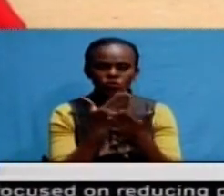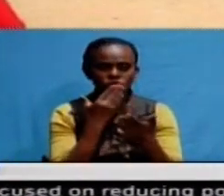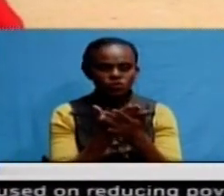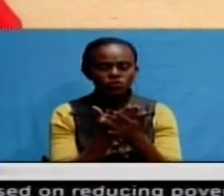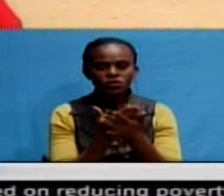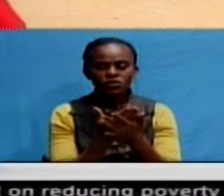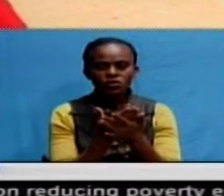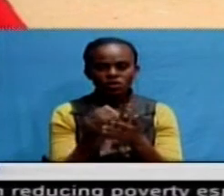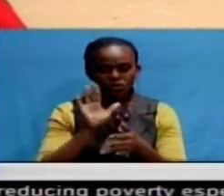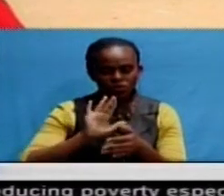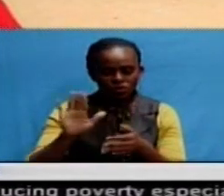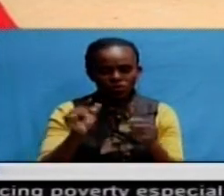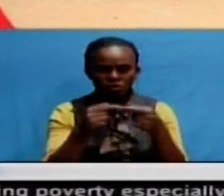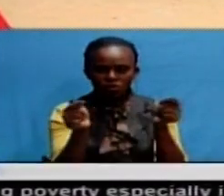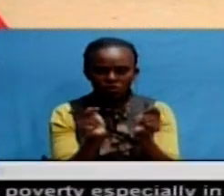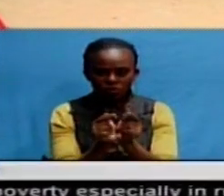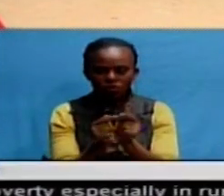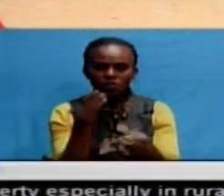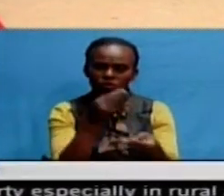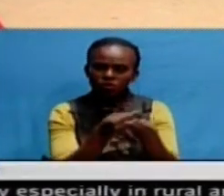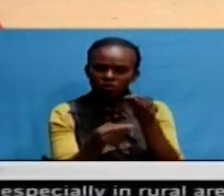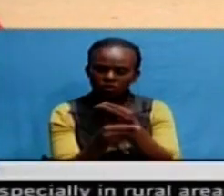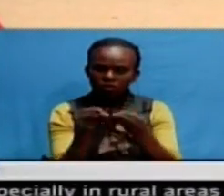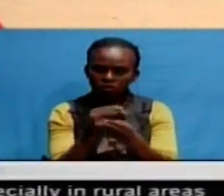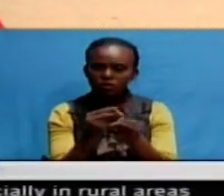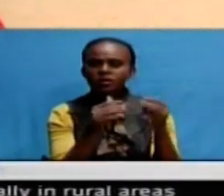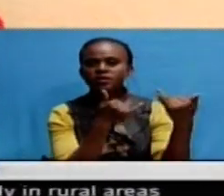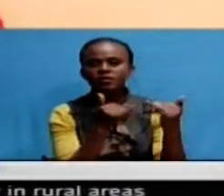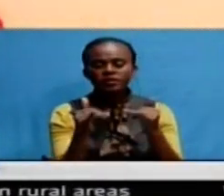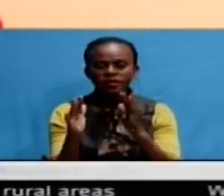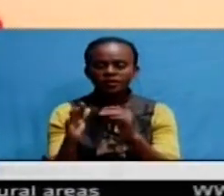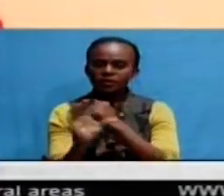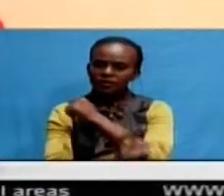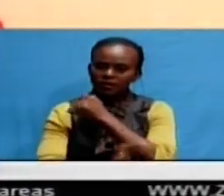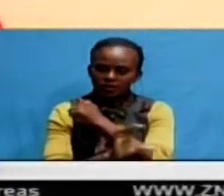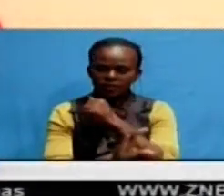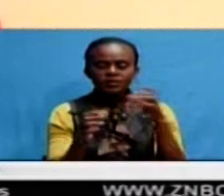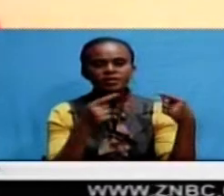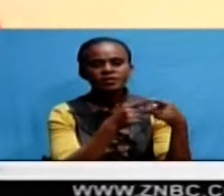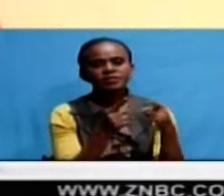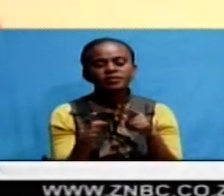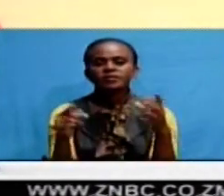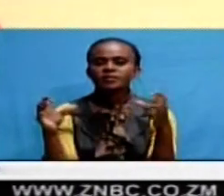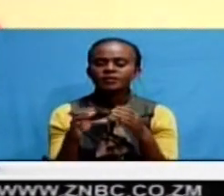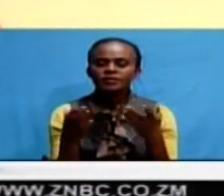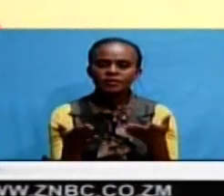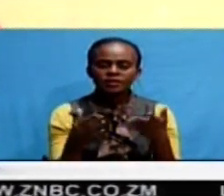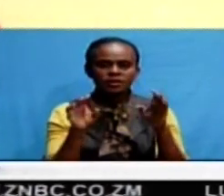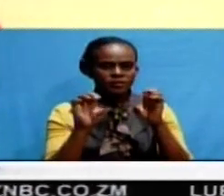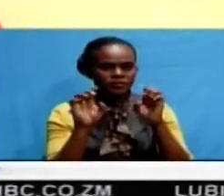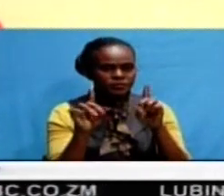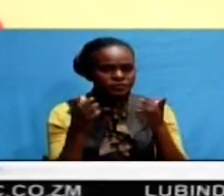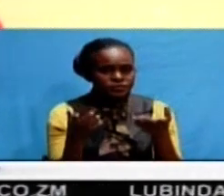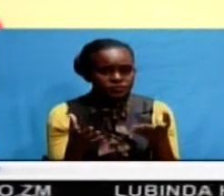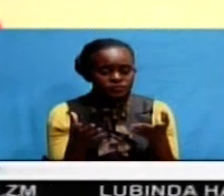Kanyemba says her academy has contributed some players to various clubs in the country. We believe that education is the key to success